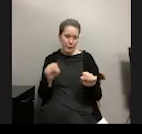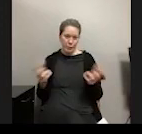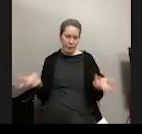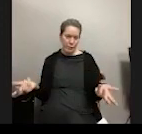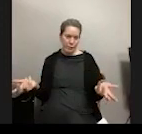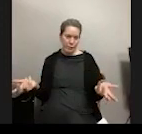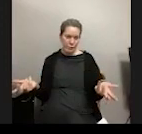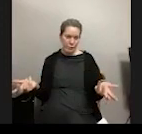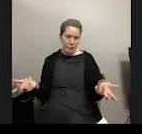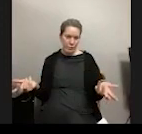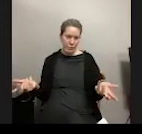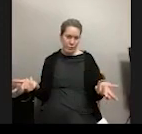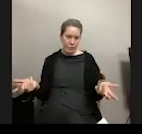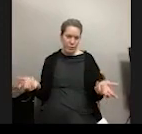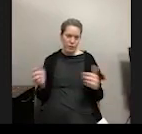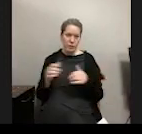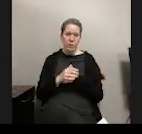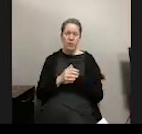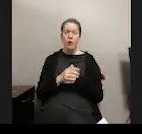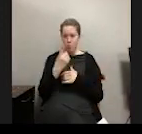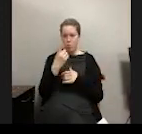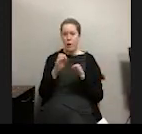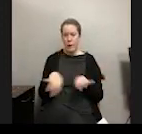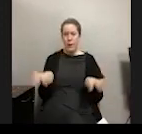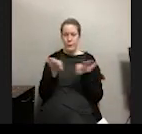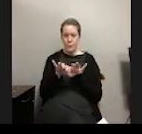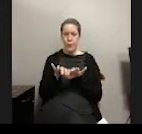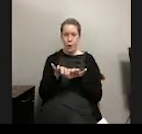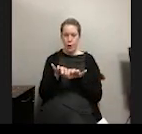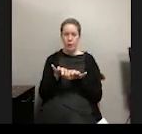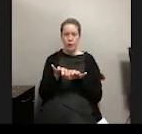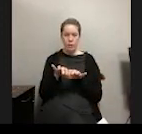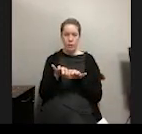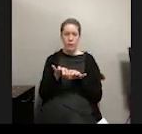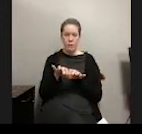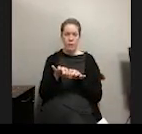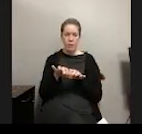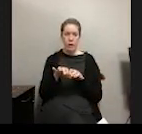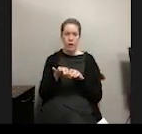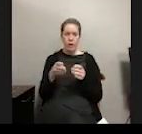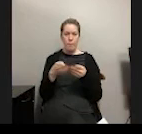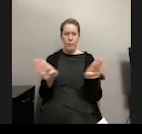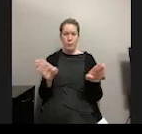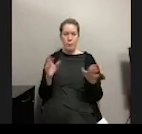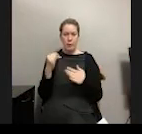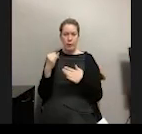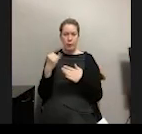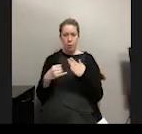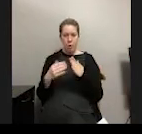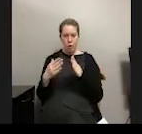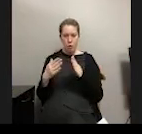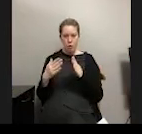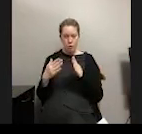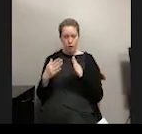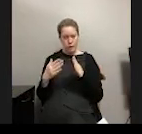one of the really important things about that kind of information for the public is also understanding what those amazing ideas are in those